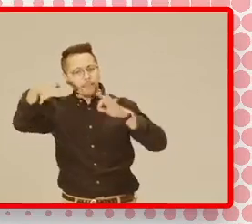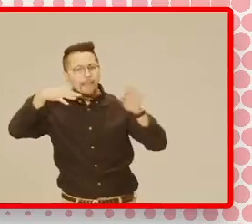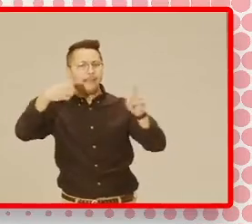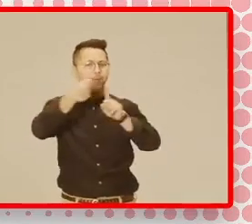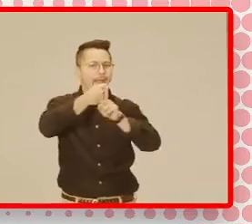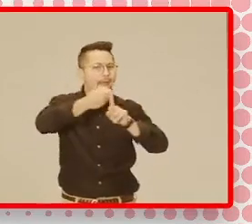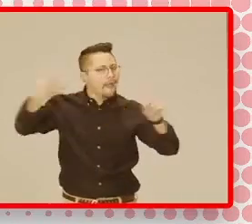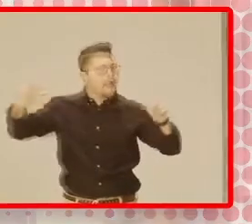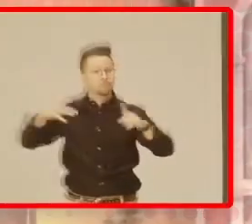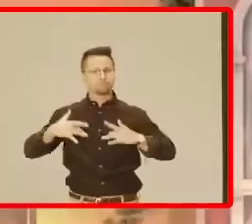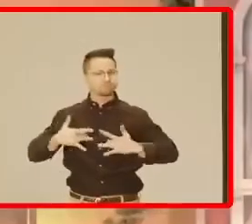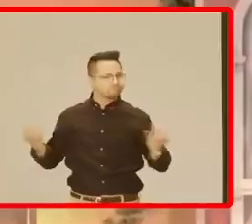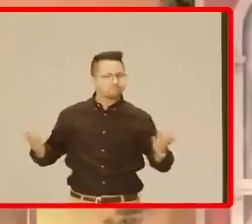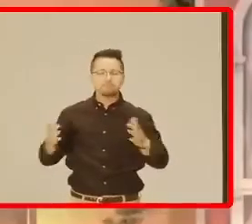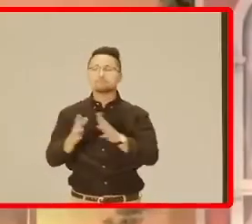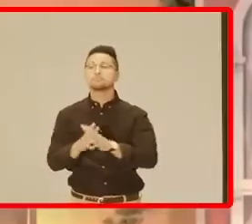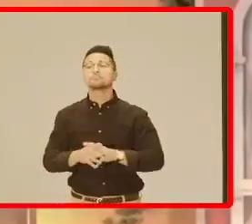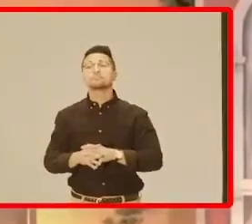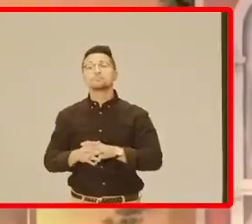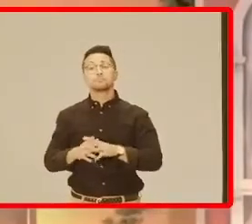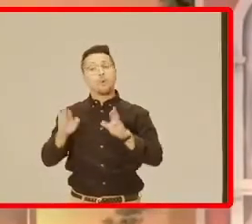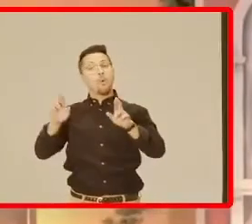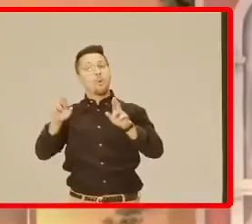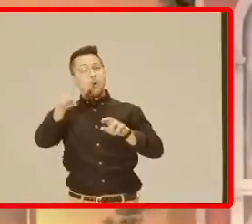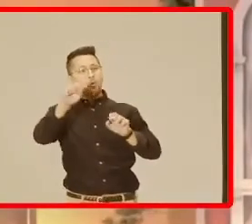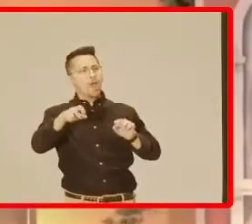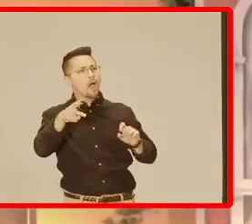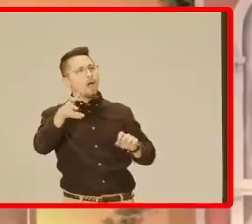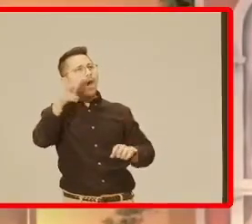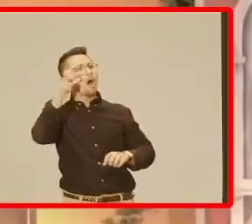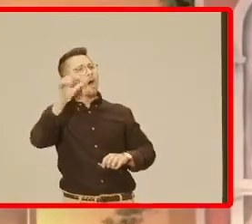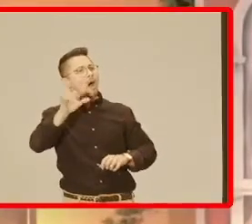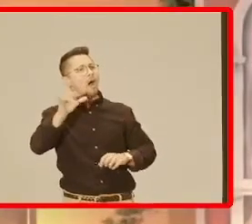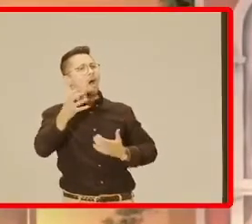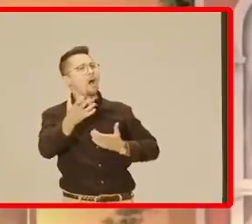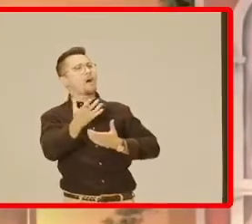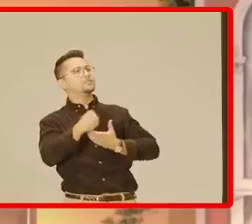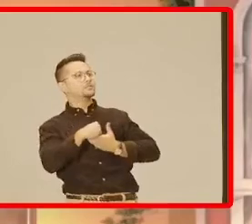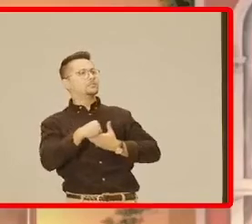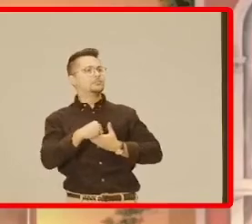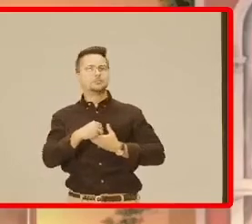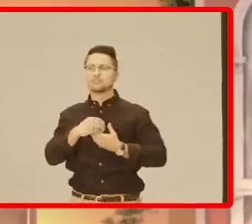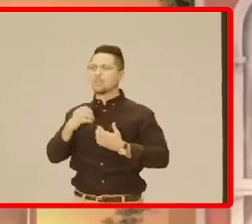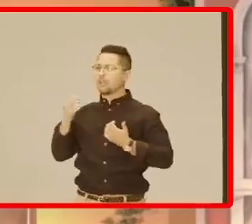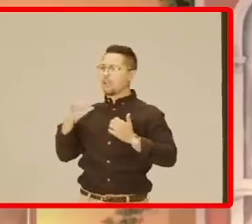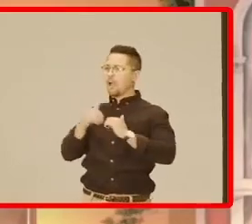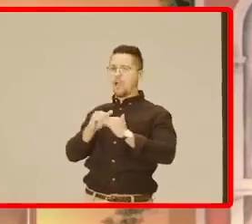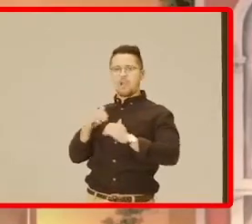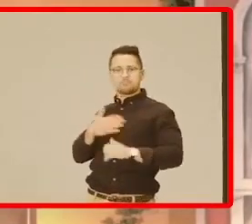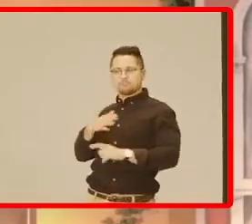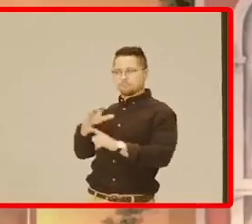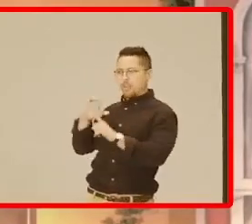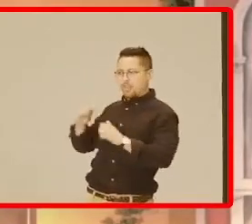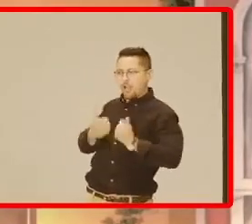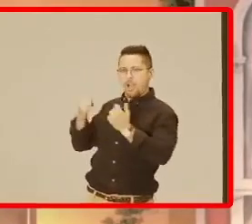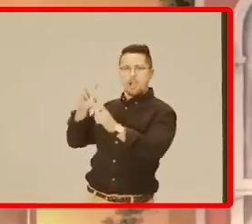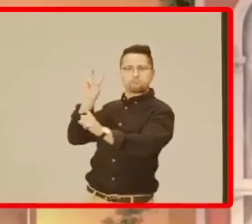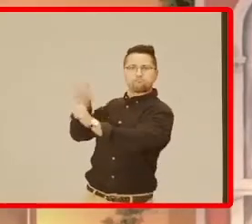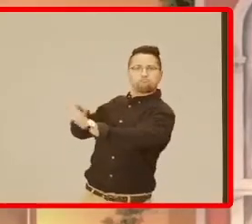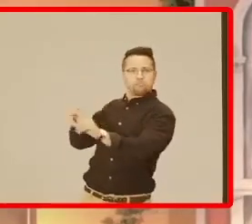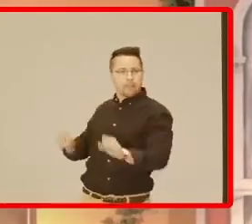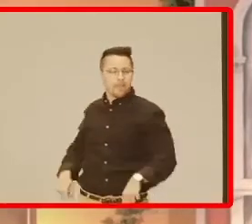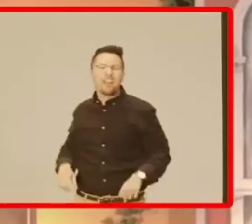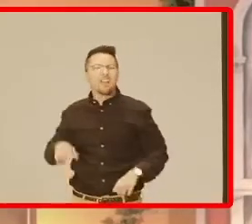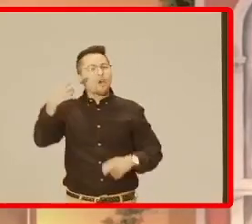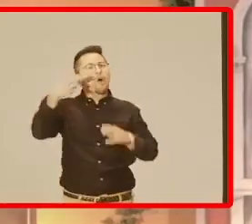hopefully you can internalize it and think about how to apply it in your own situation. We call this